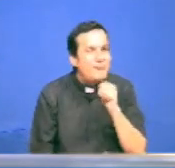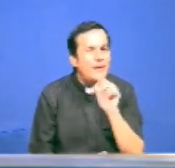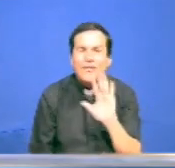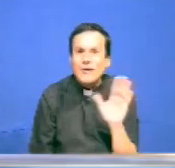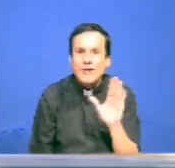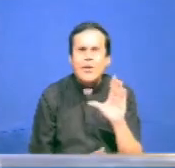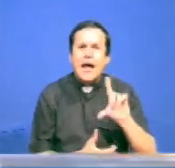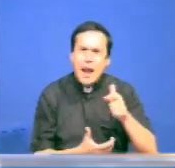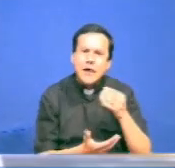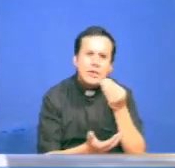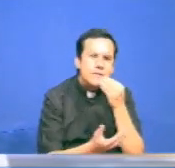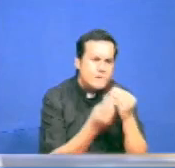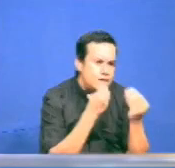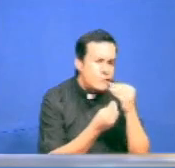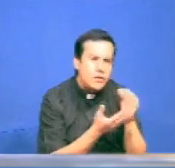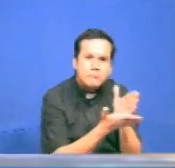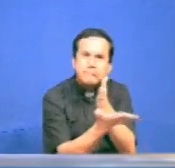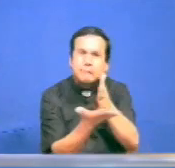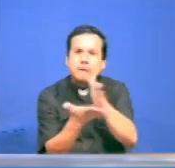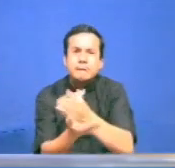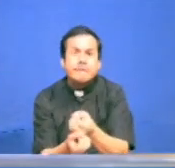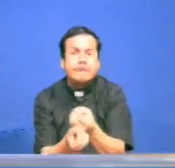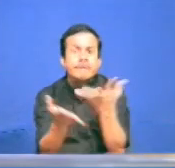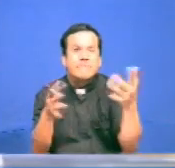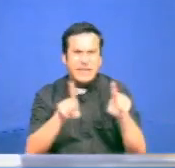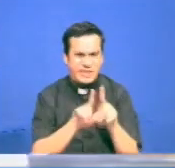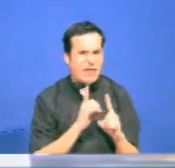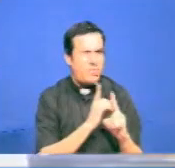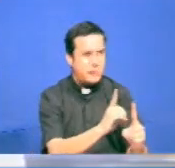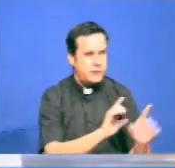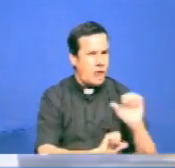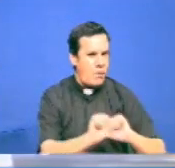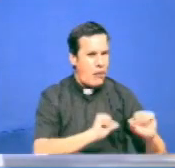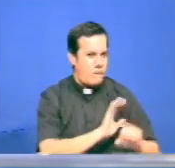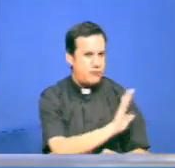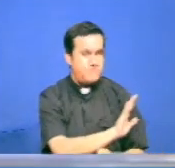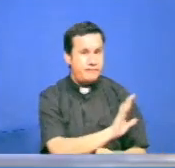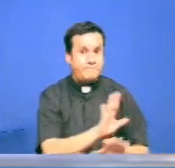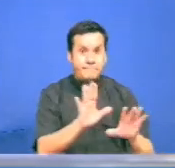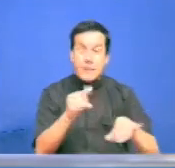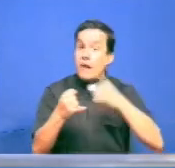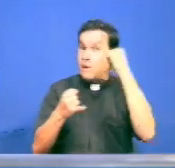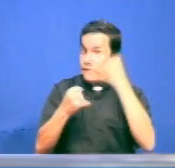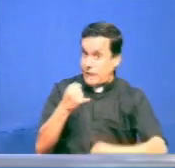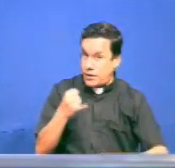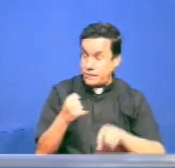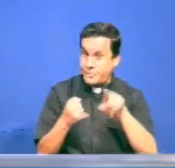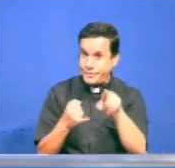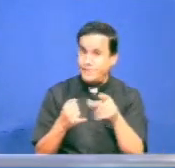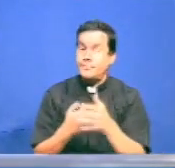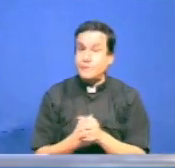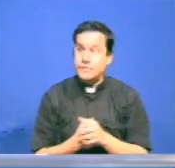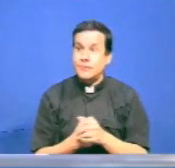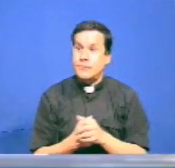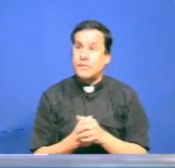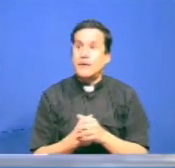disciples we had today shared. Last but not least, we will demonstrate with you or for you or send you